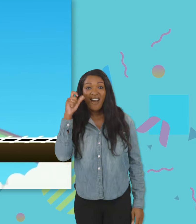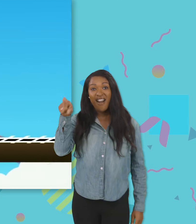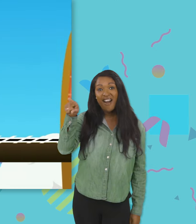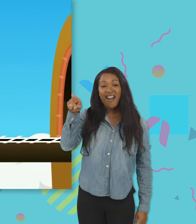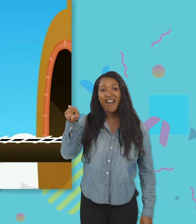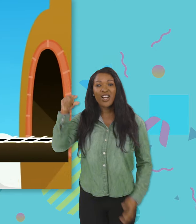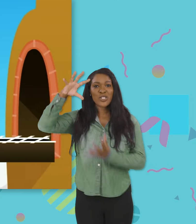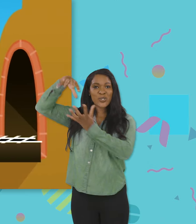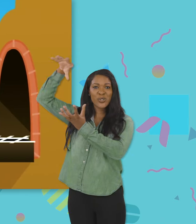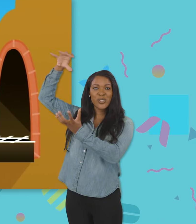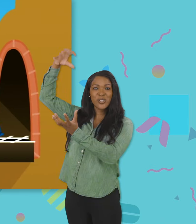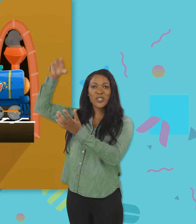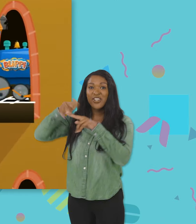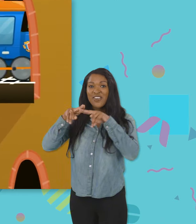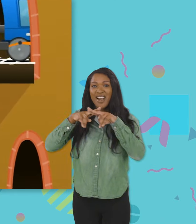Here comes a train.